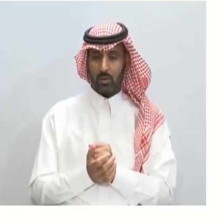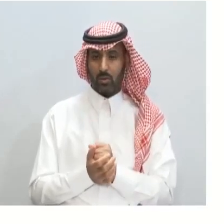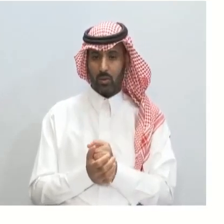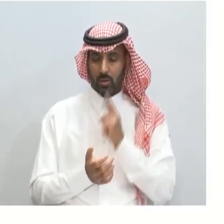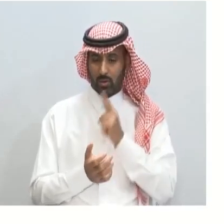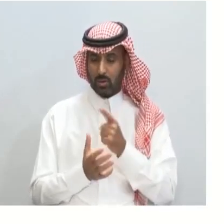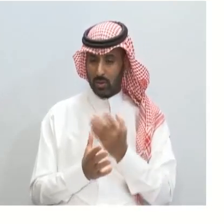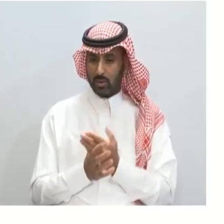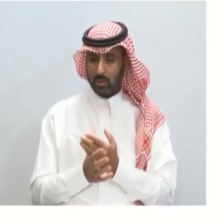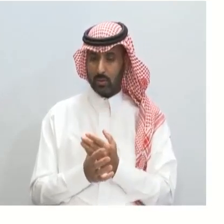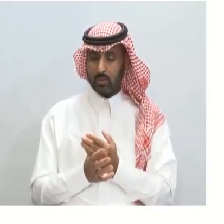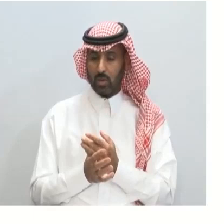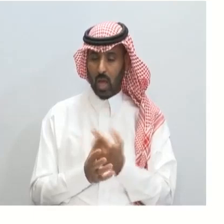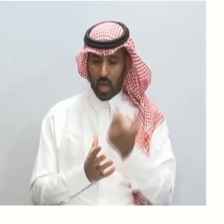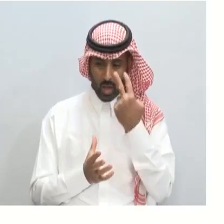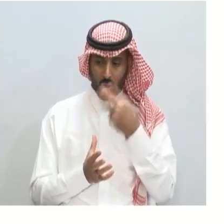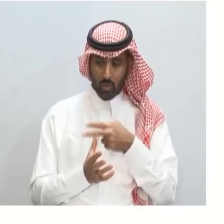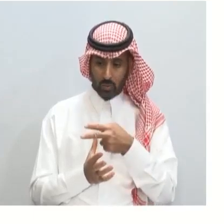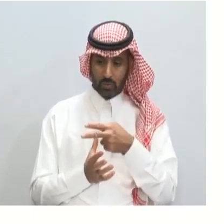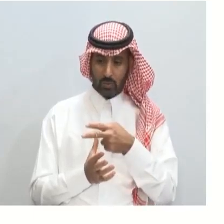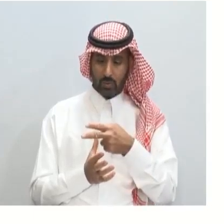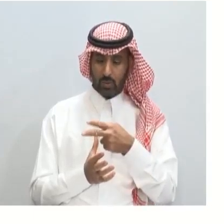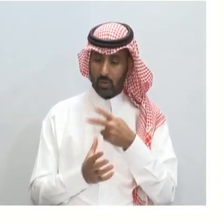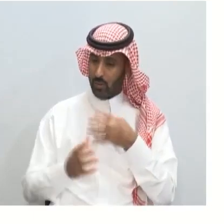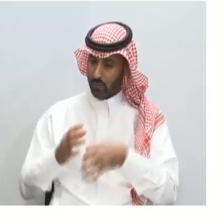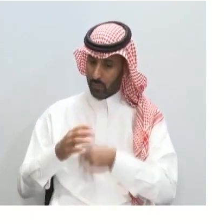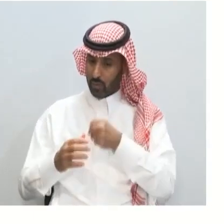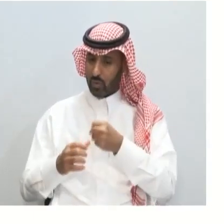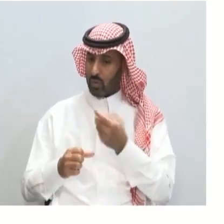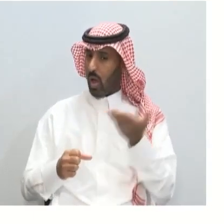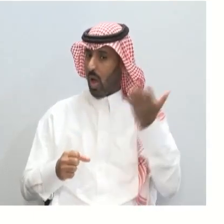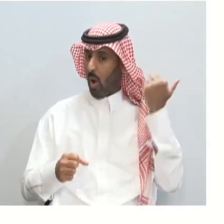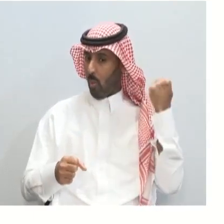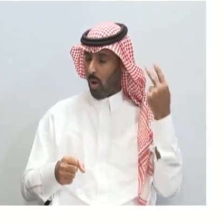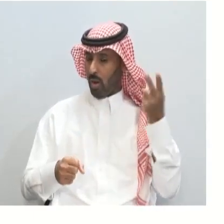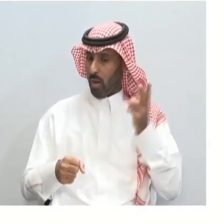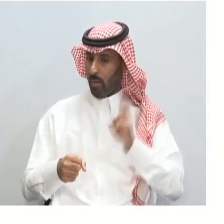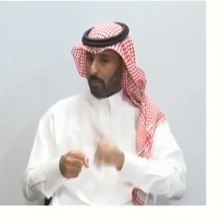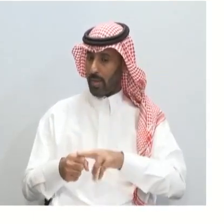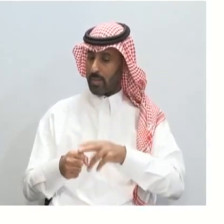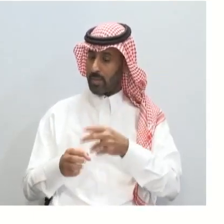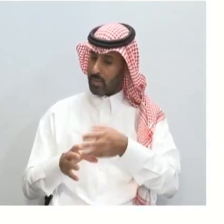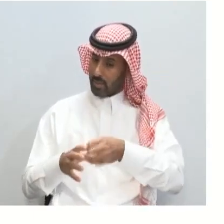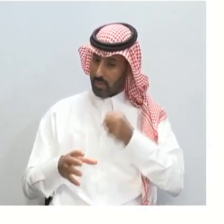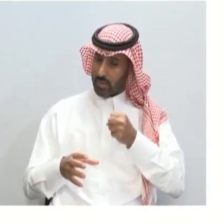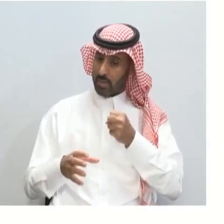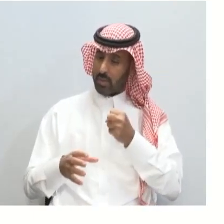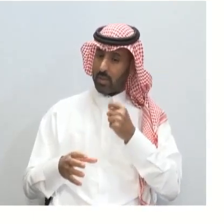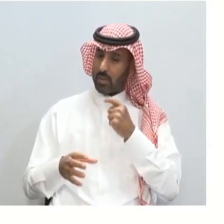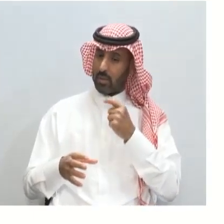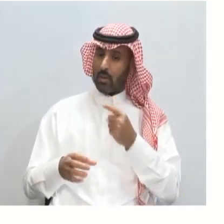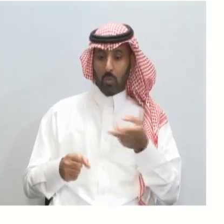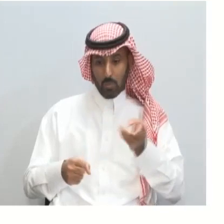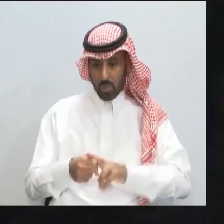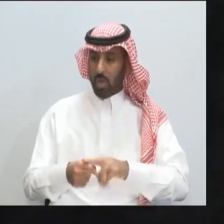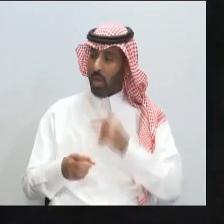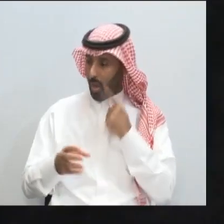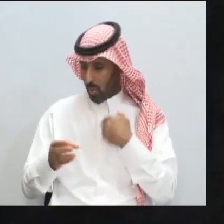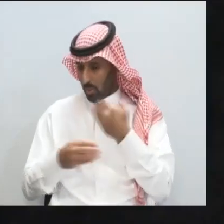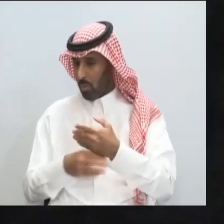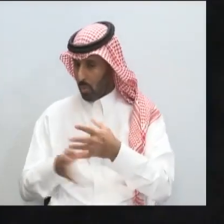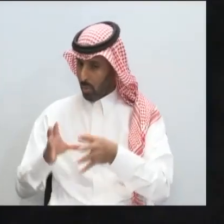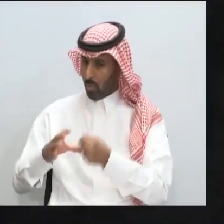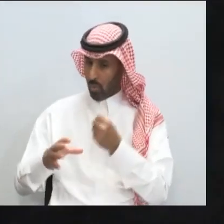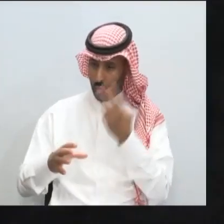being reasonable. The way I see it, if he's stolen twice before, he's likely to steal again. He said, you caught